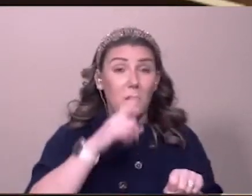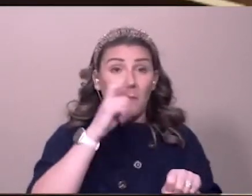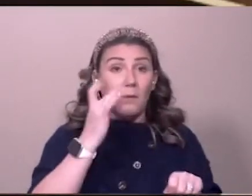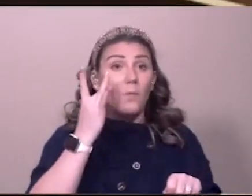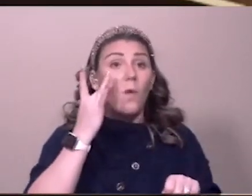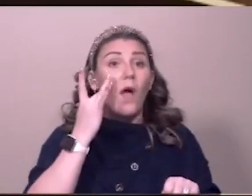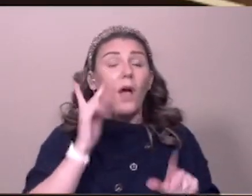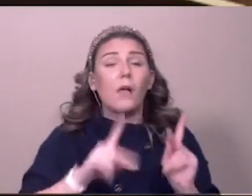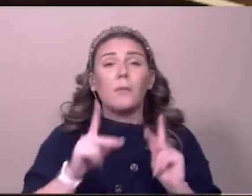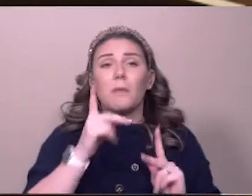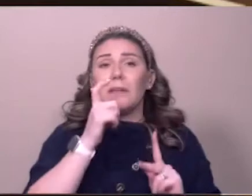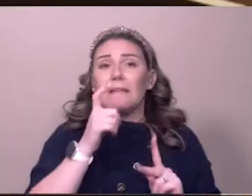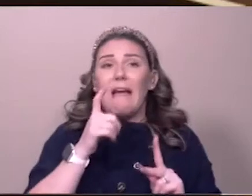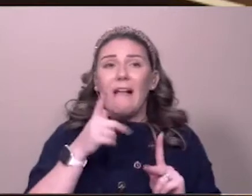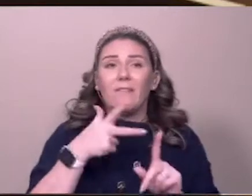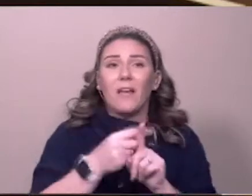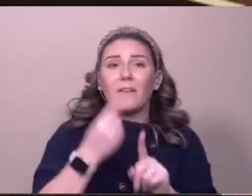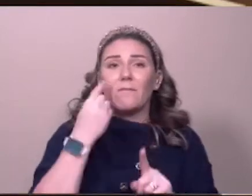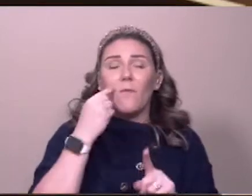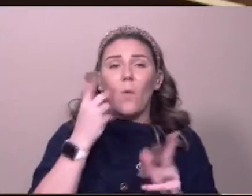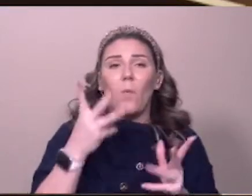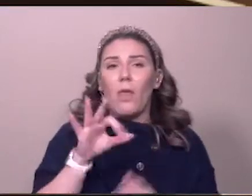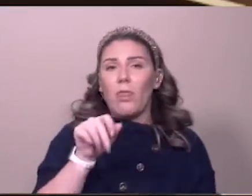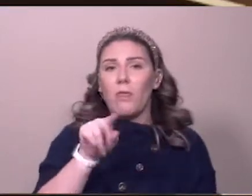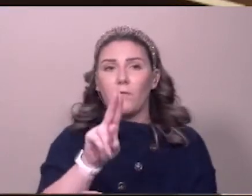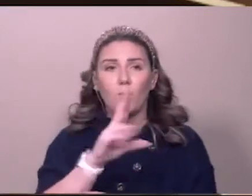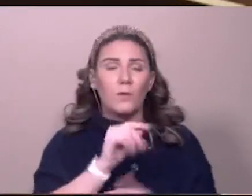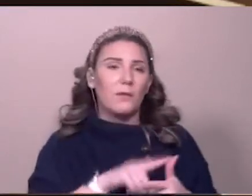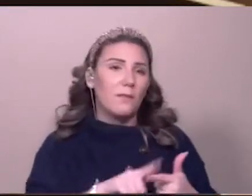vaccinated for flu as much, and there is always a potential for